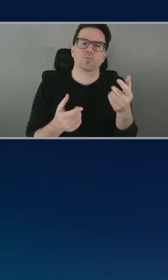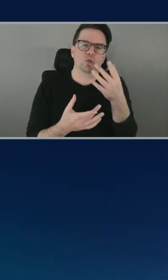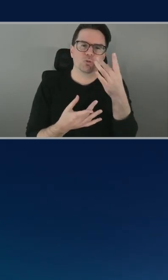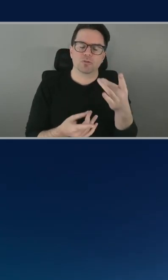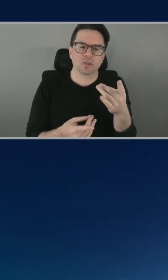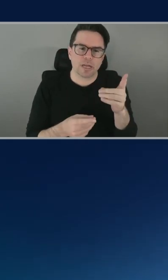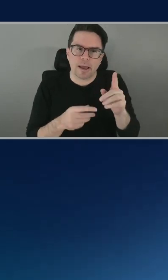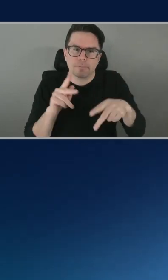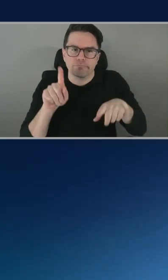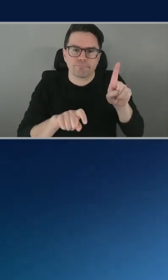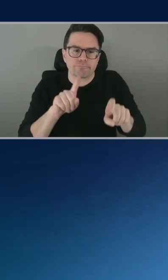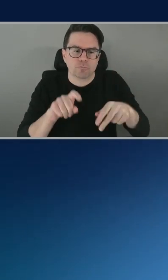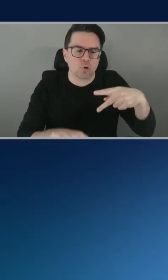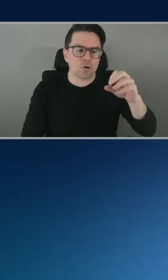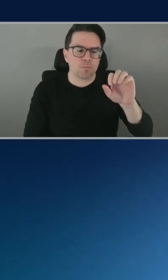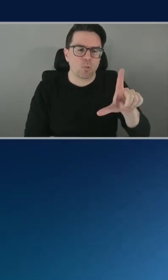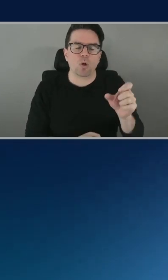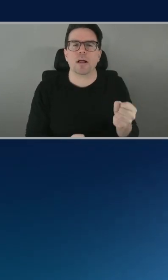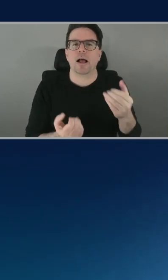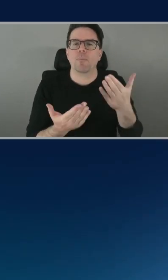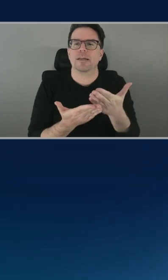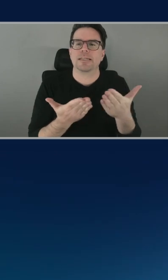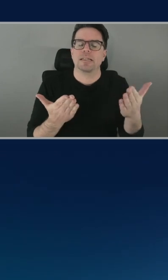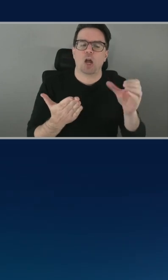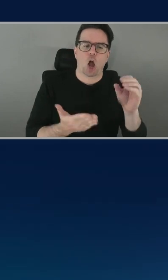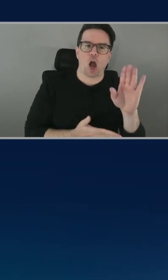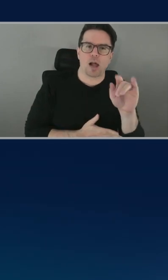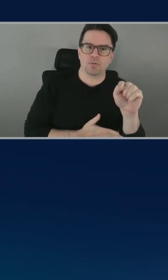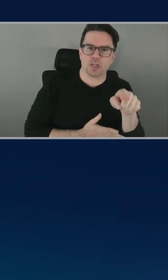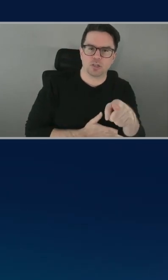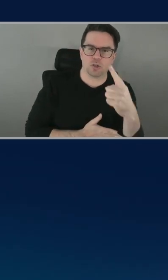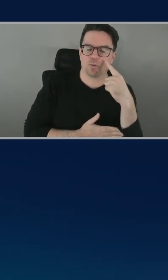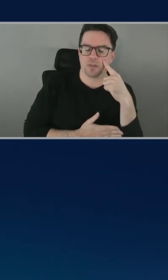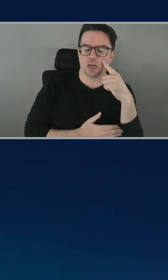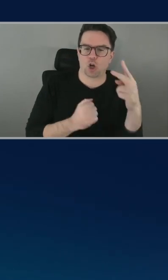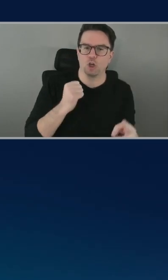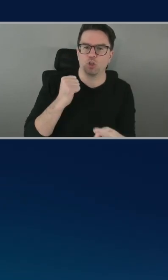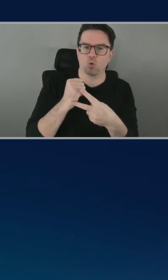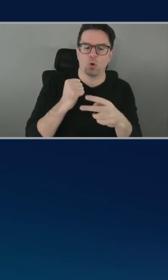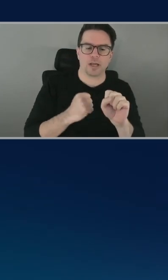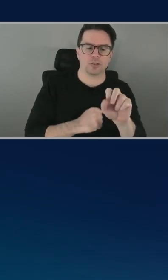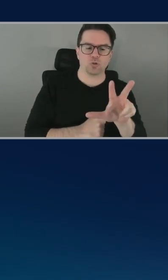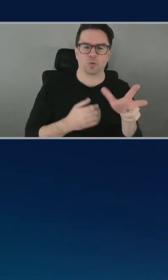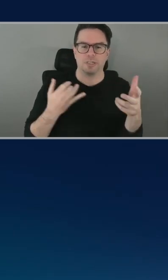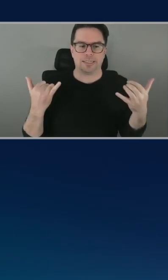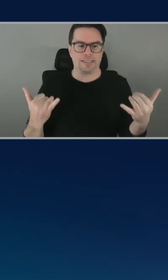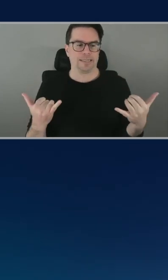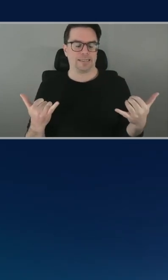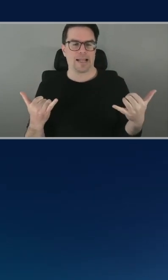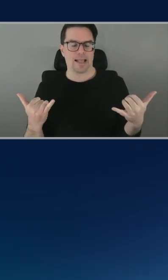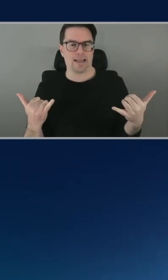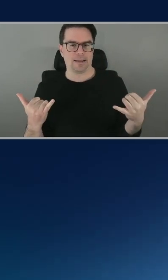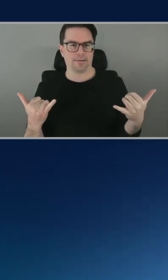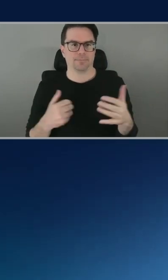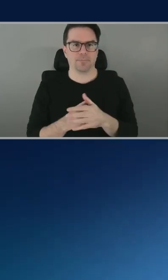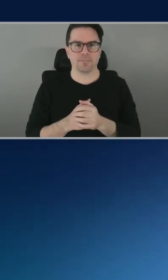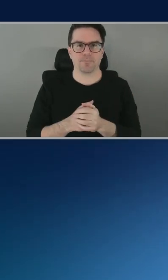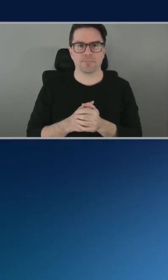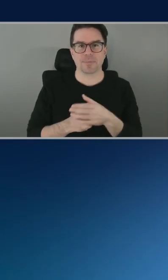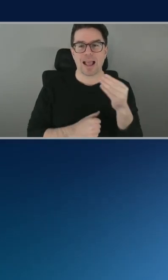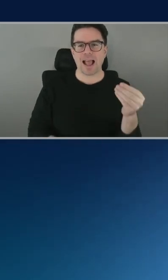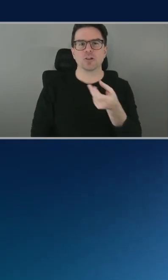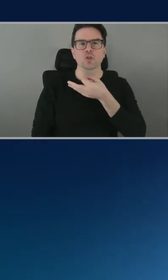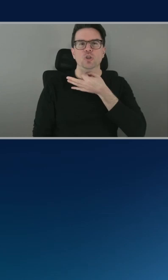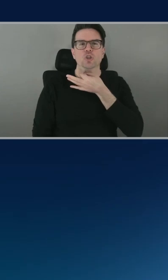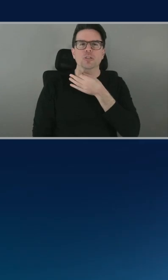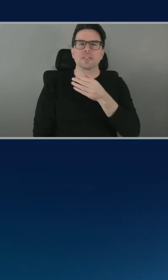think are stored on Amazon S3 today? And while this bakes, Aditya, curious, I know we launched